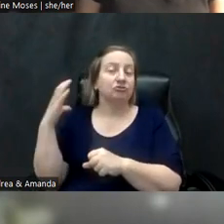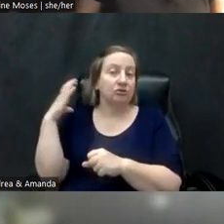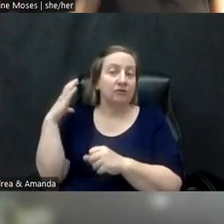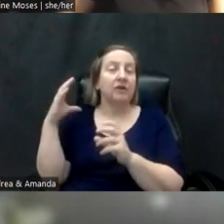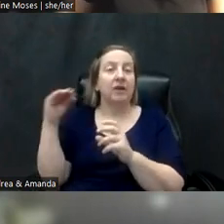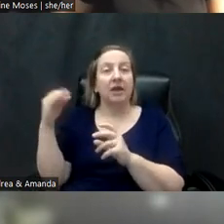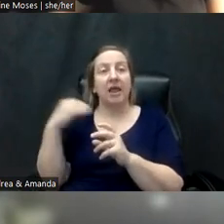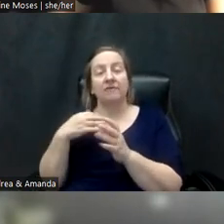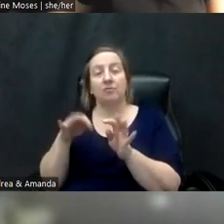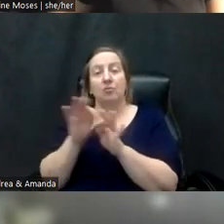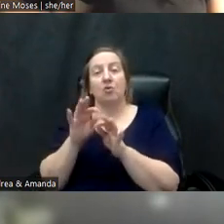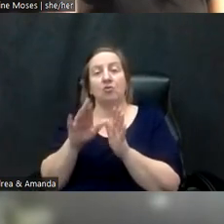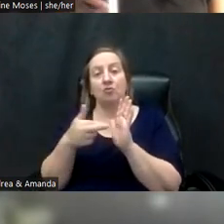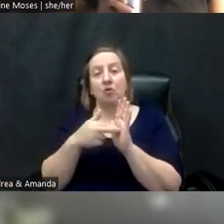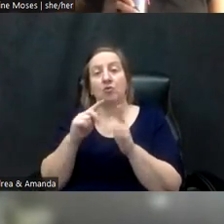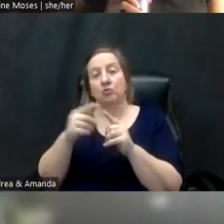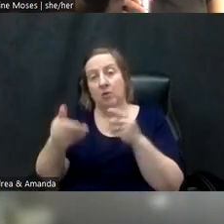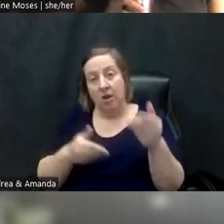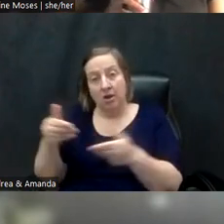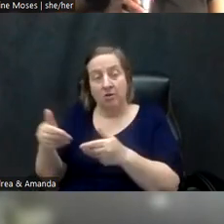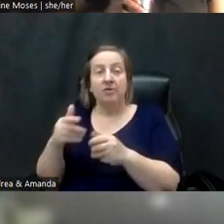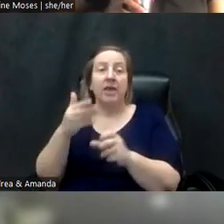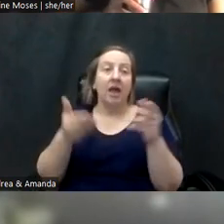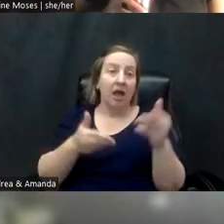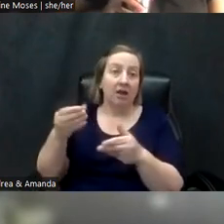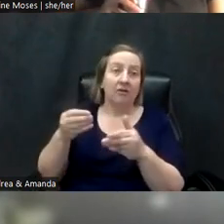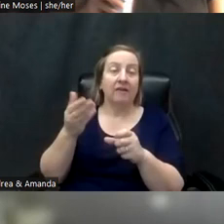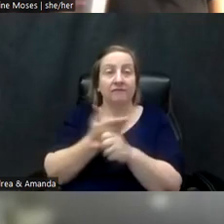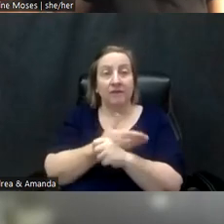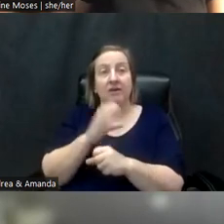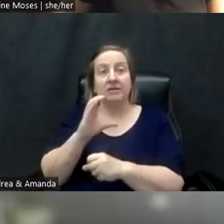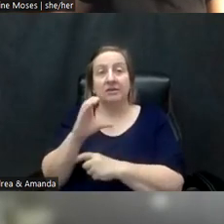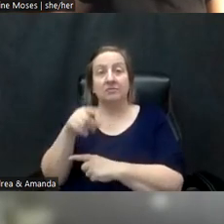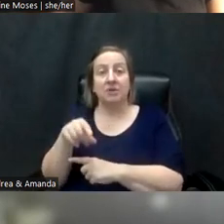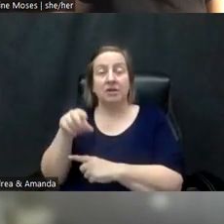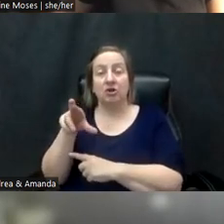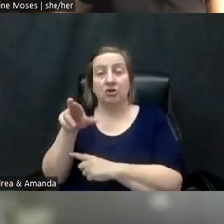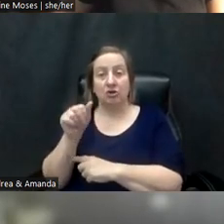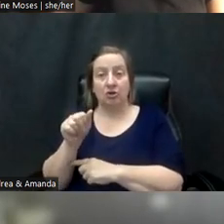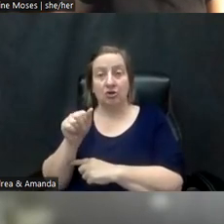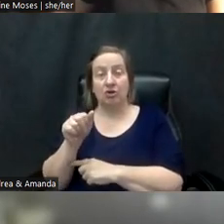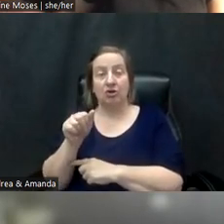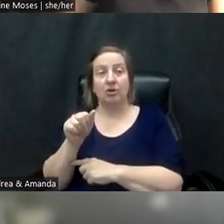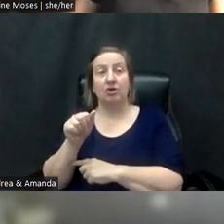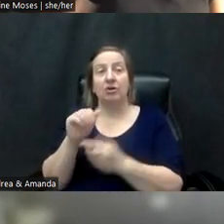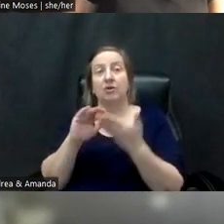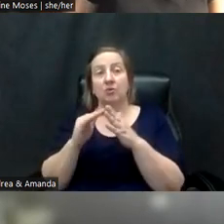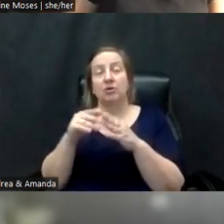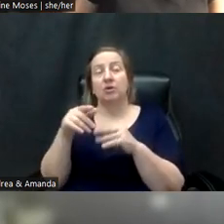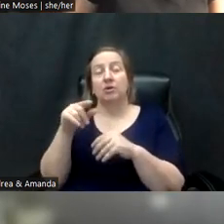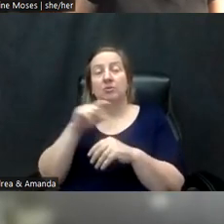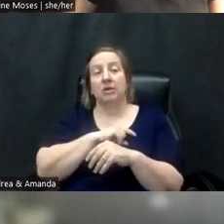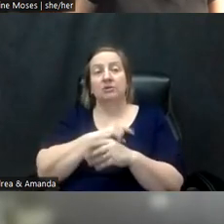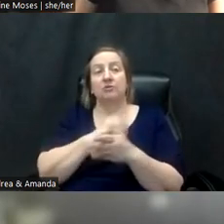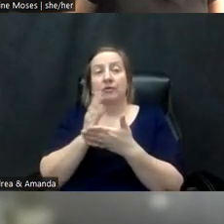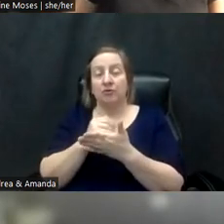role in hiring. They hire and fire the CPRA is the initials for community police review